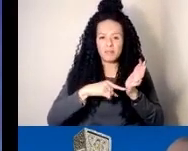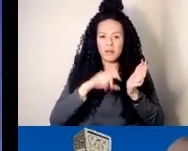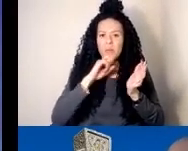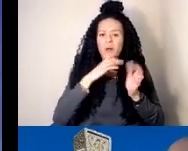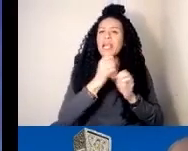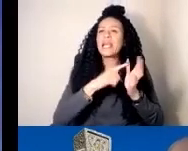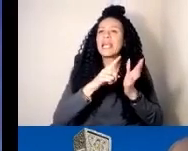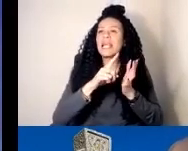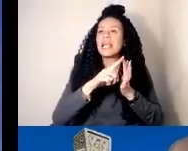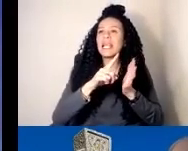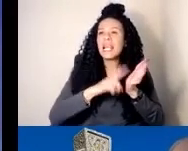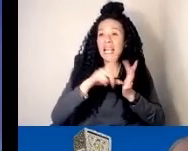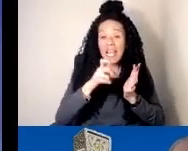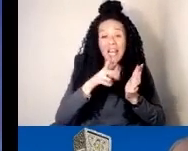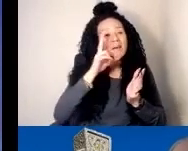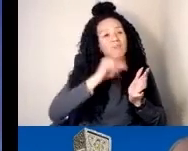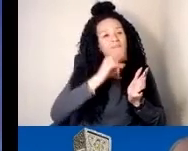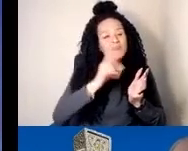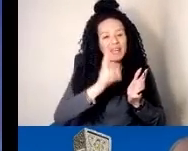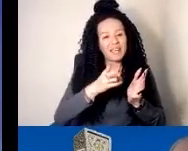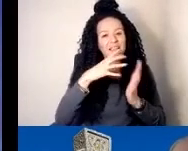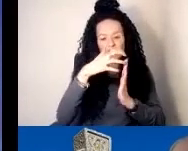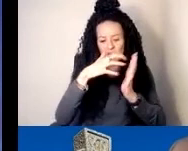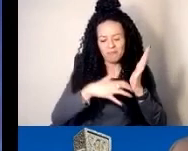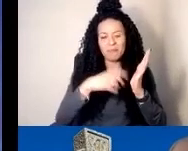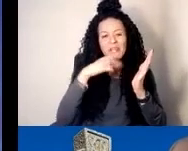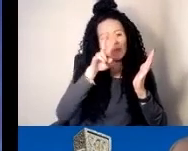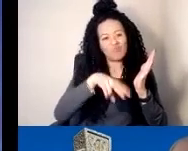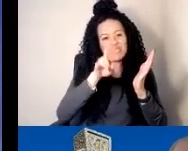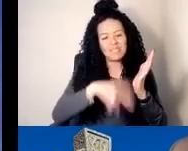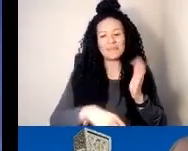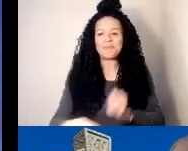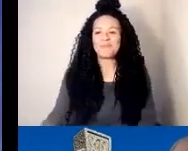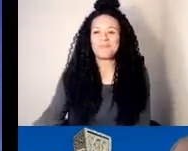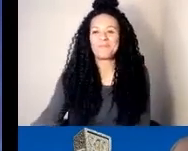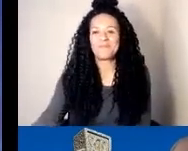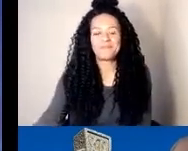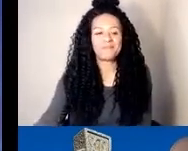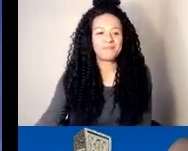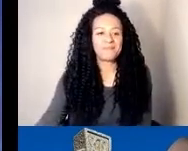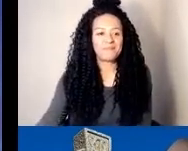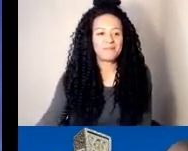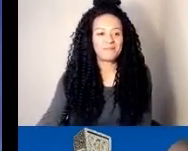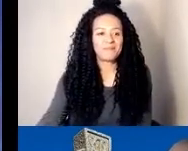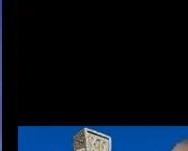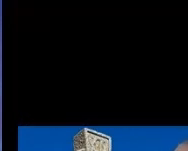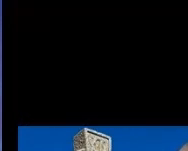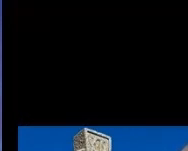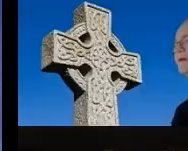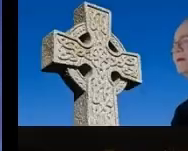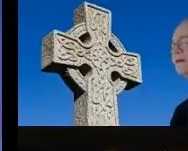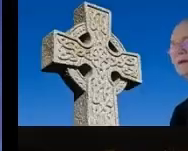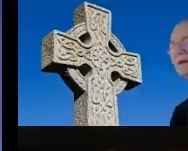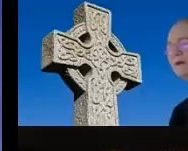Sho chestinus na manoch. This was the monk's testimony. Nen gieshoch is